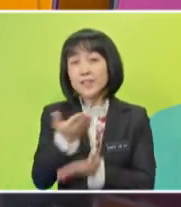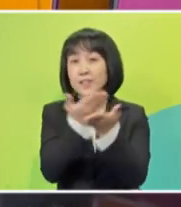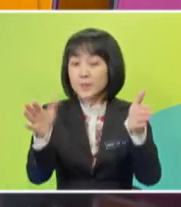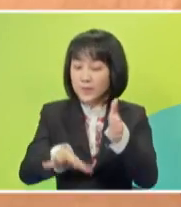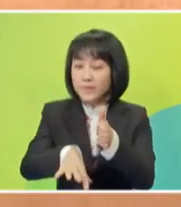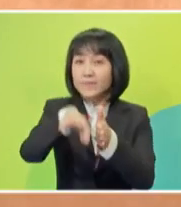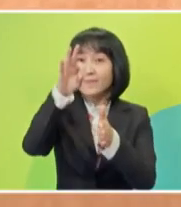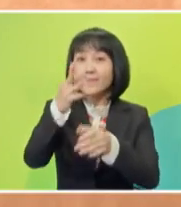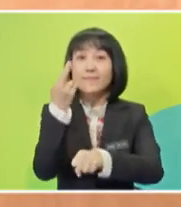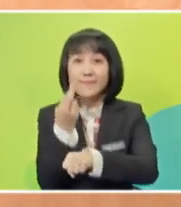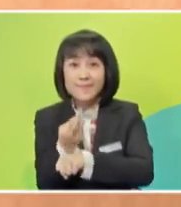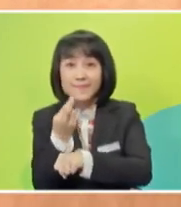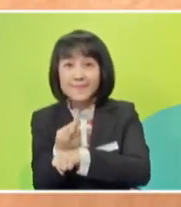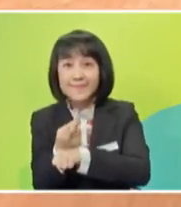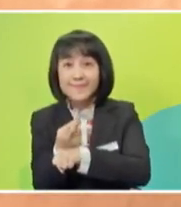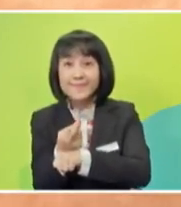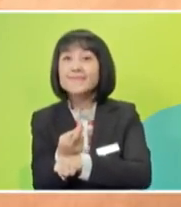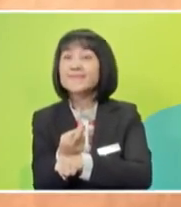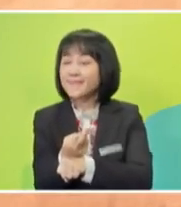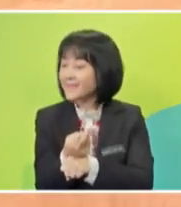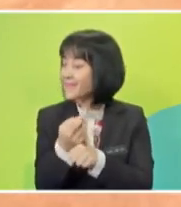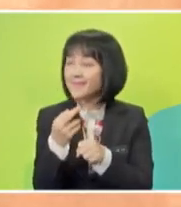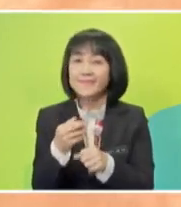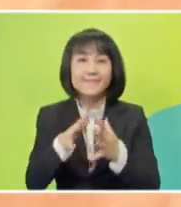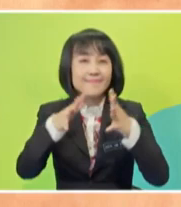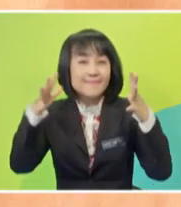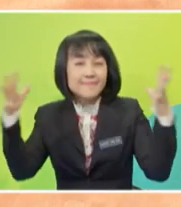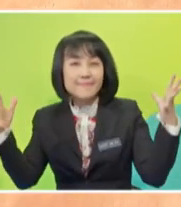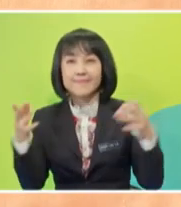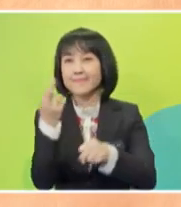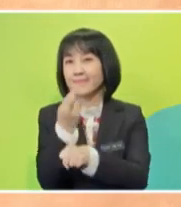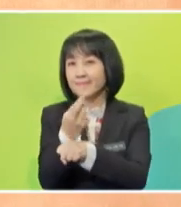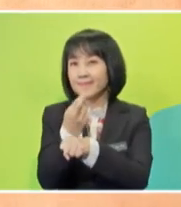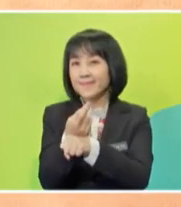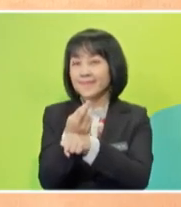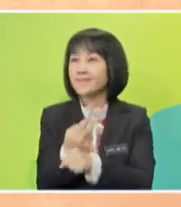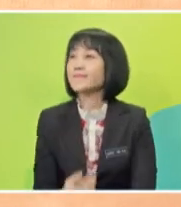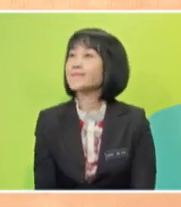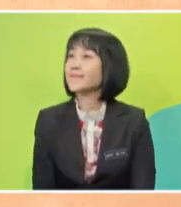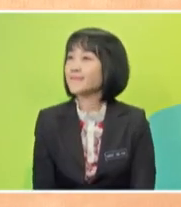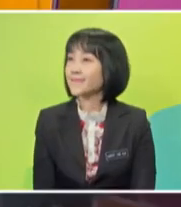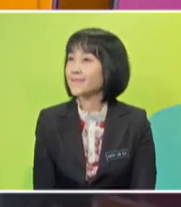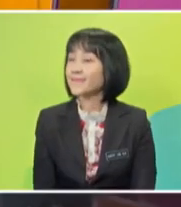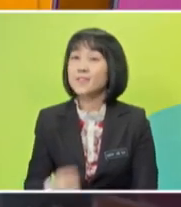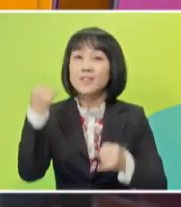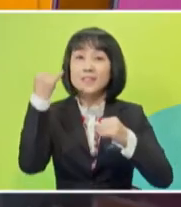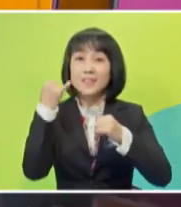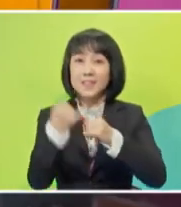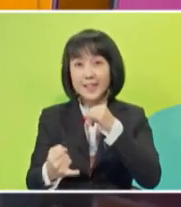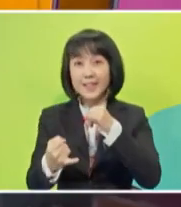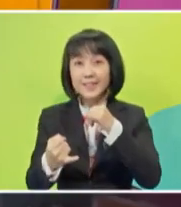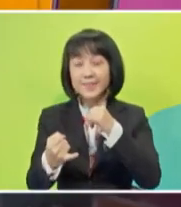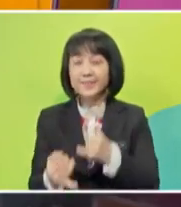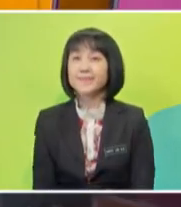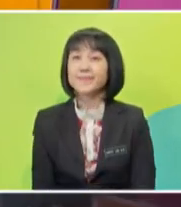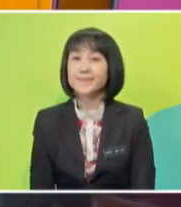find rocks. Very, very, very big rocks. There you go. And the last one.